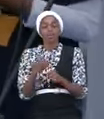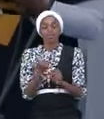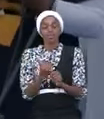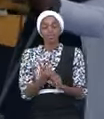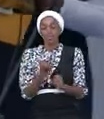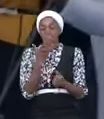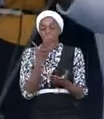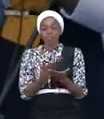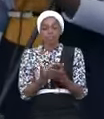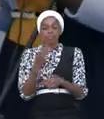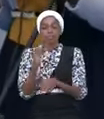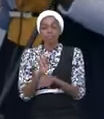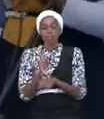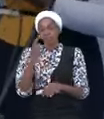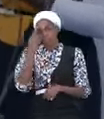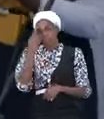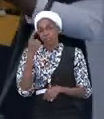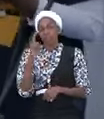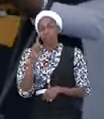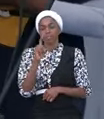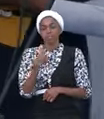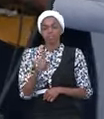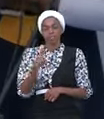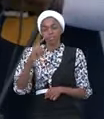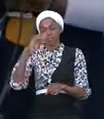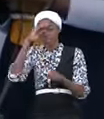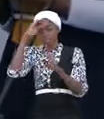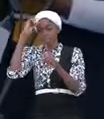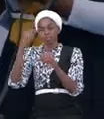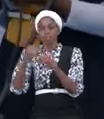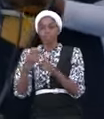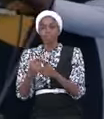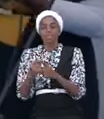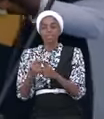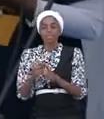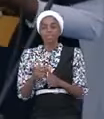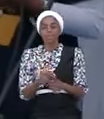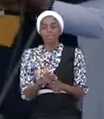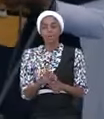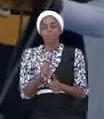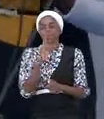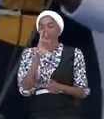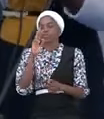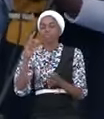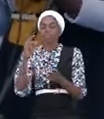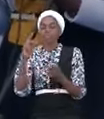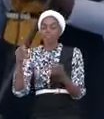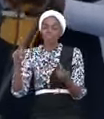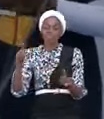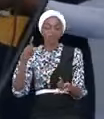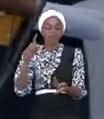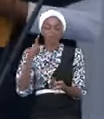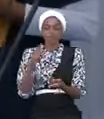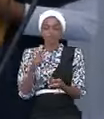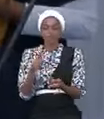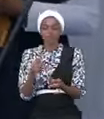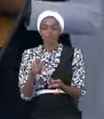oh, he make things work. Last time, come on. All his works, his works are they perfect.